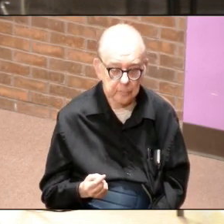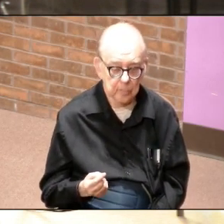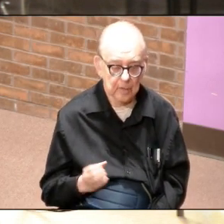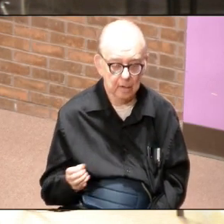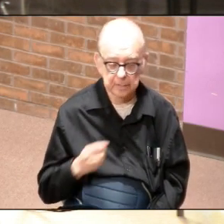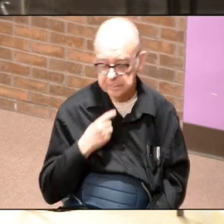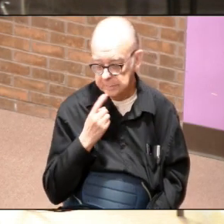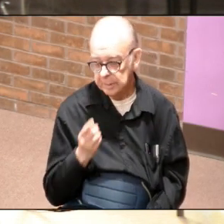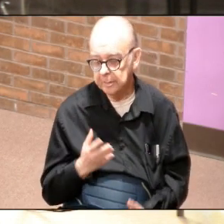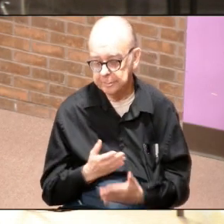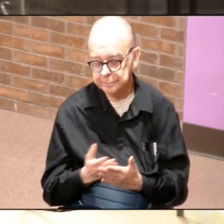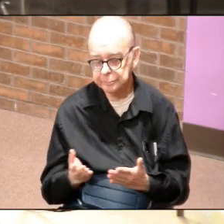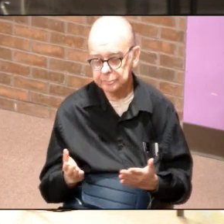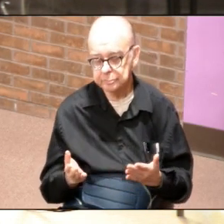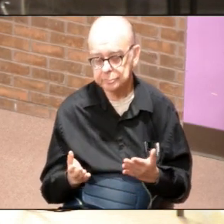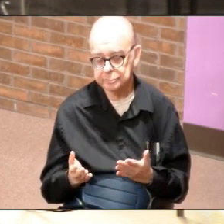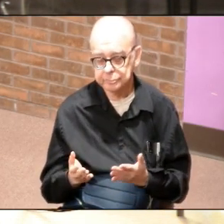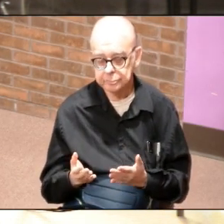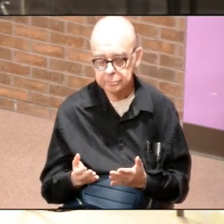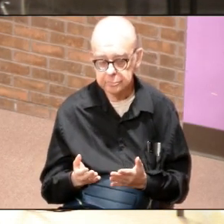So let me say this to you.